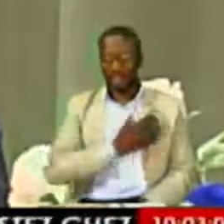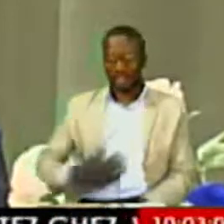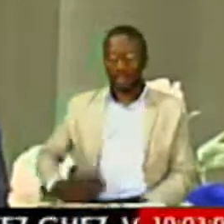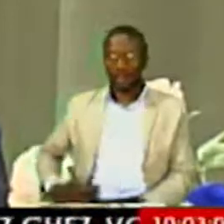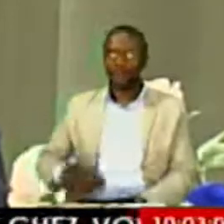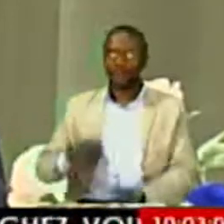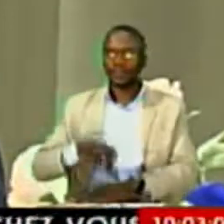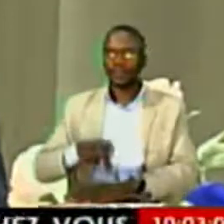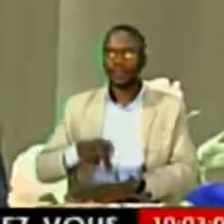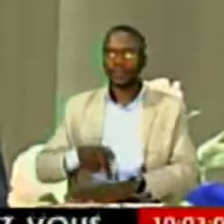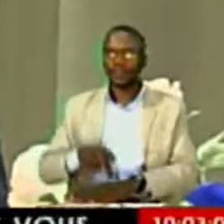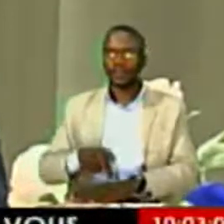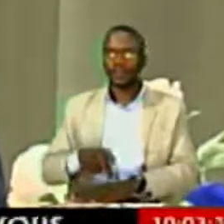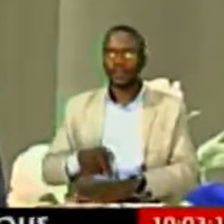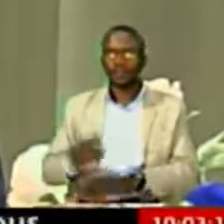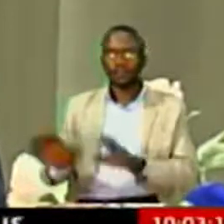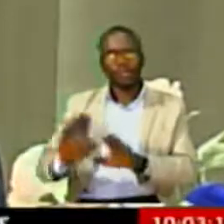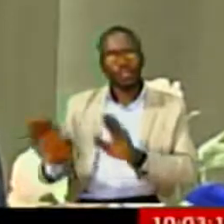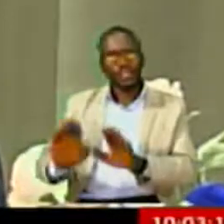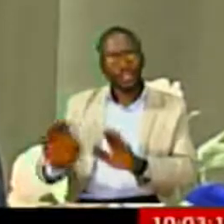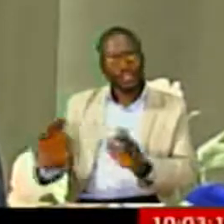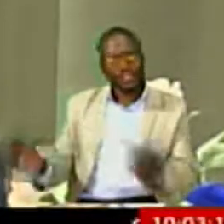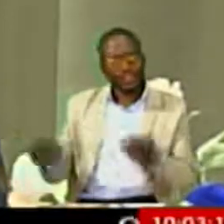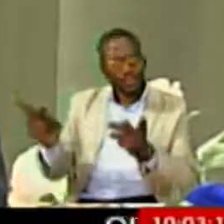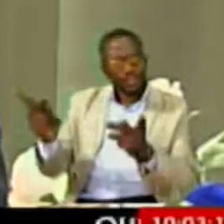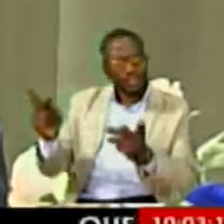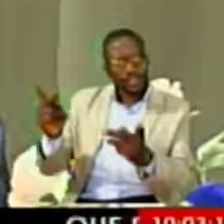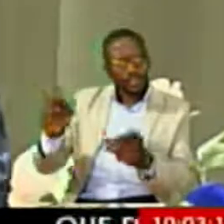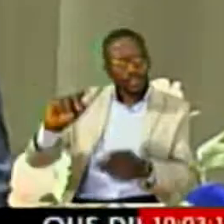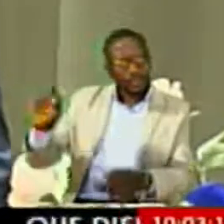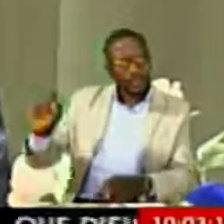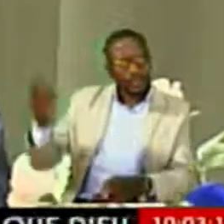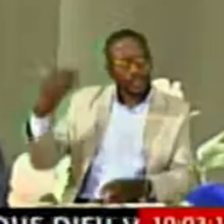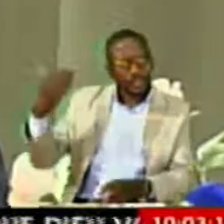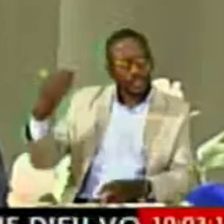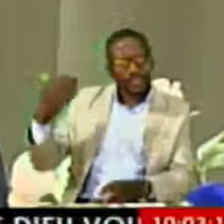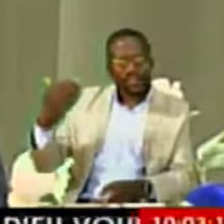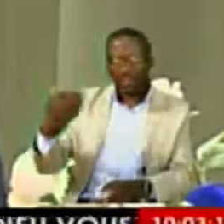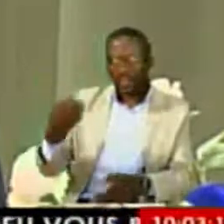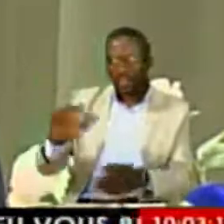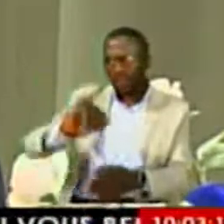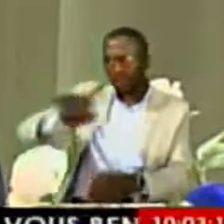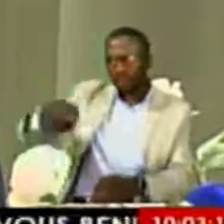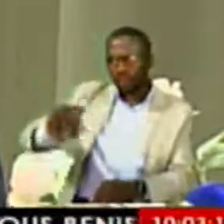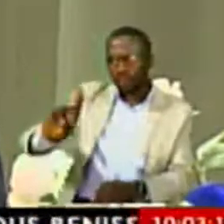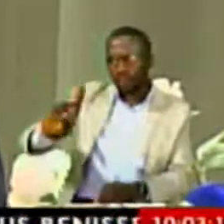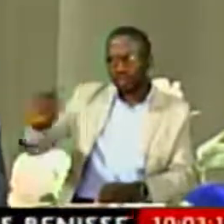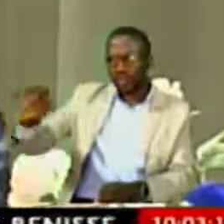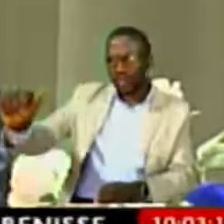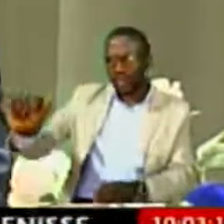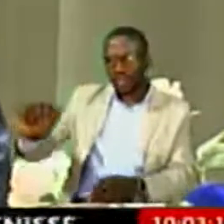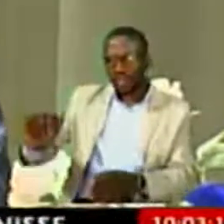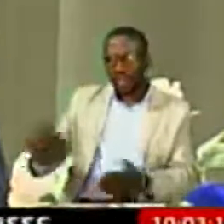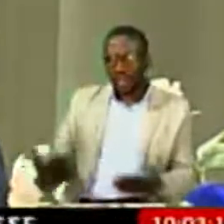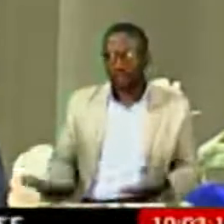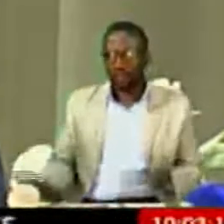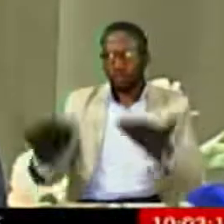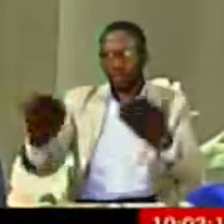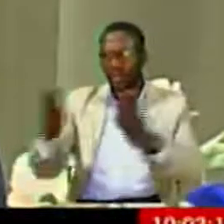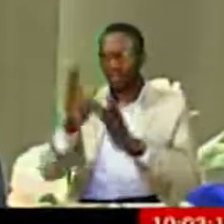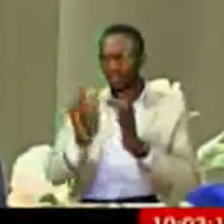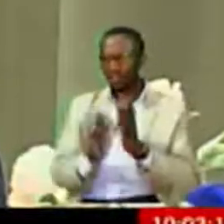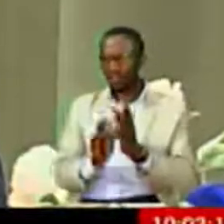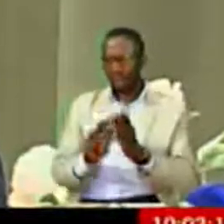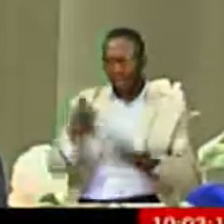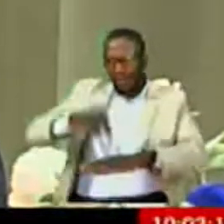Peter avait péché. They all committed sin. Judas avait livré Jésus. Judas delivered, betrayed Jésus.